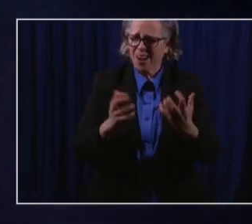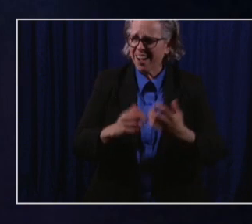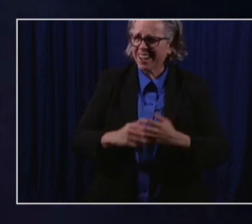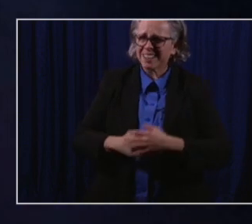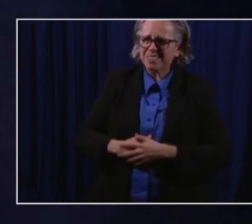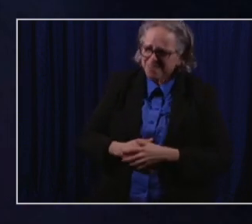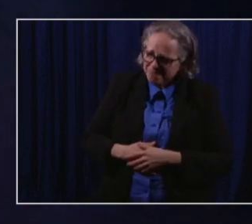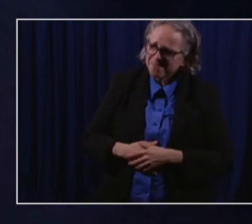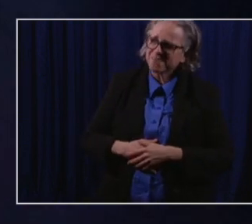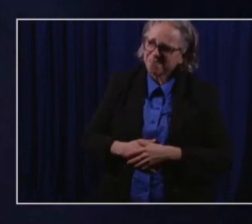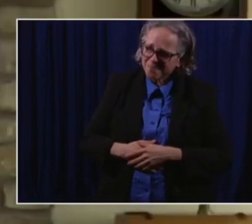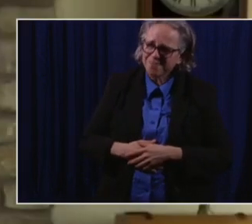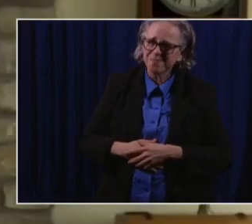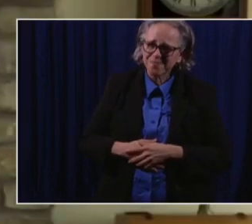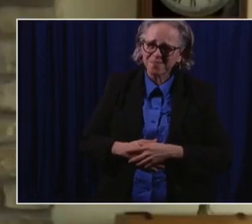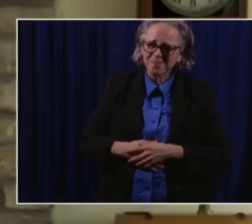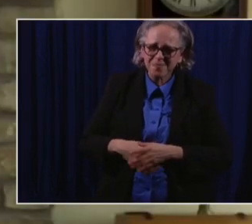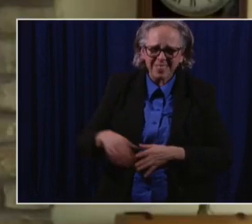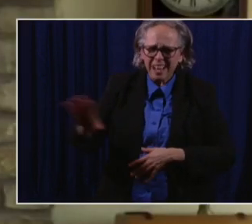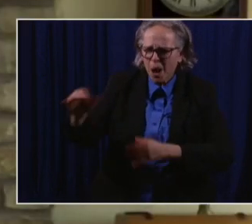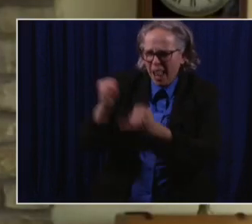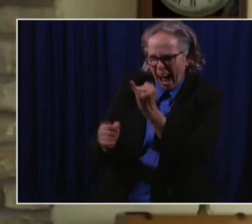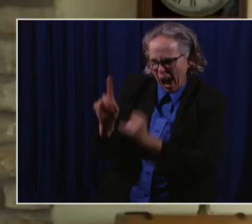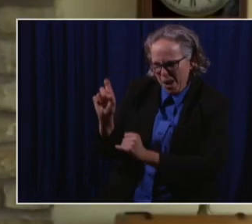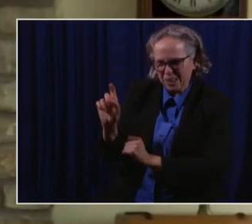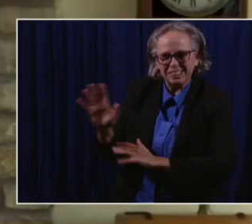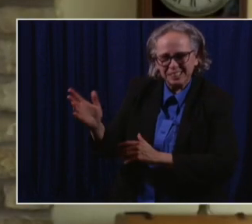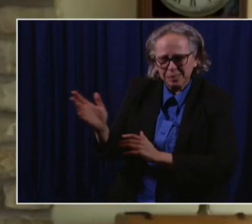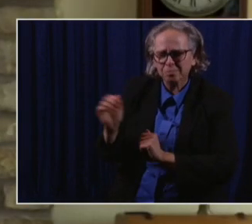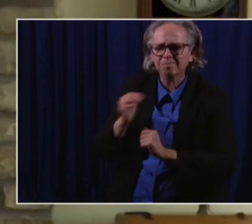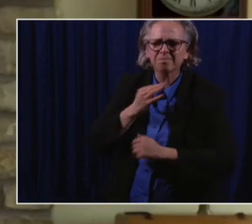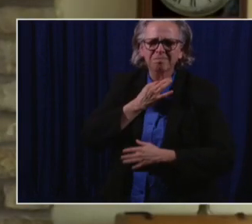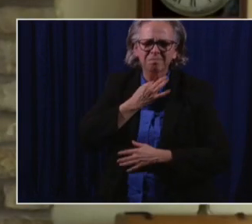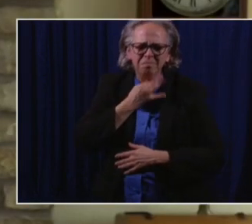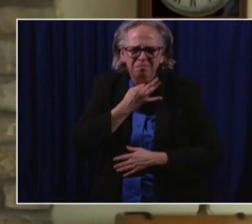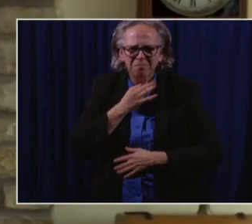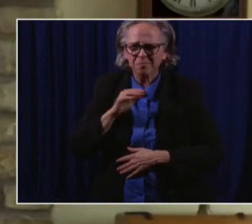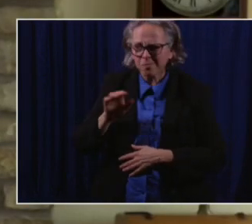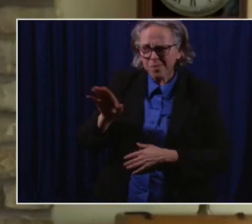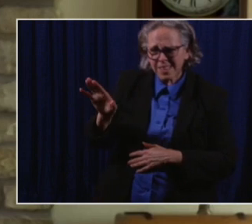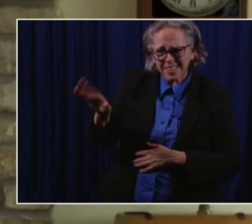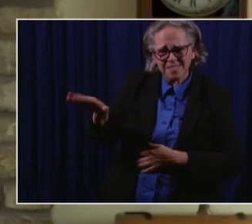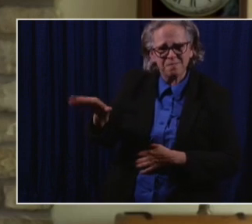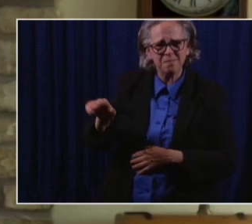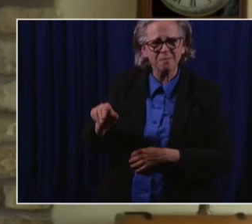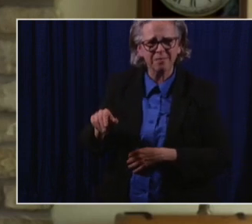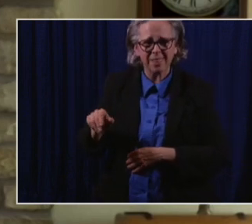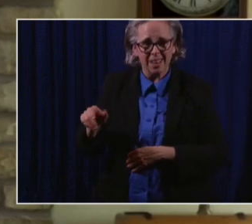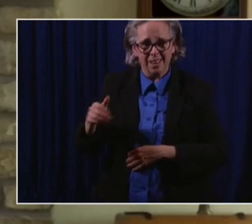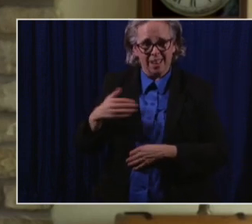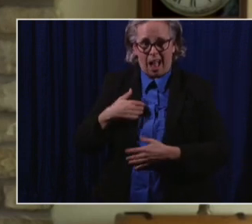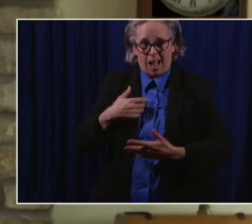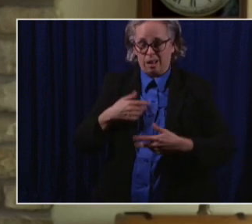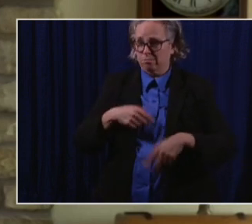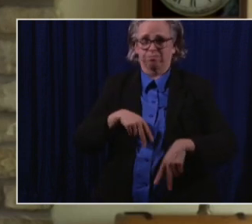building. Anthony, one last question. Can you I admire teachers very much and admire